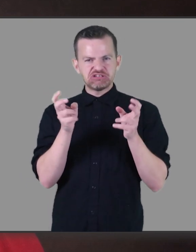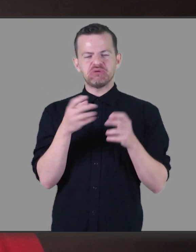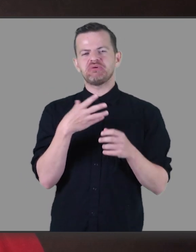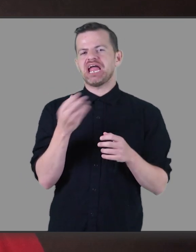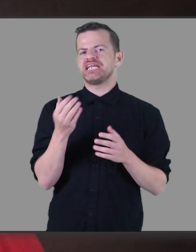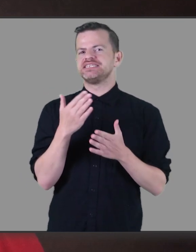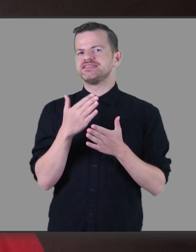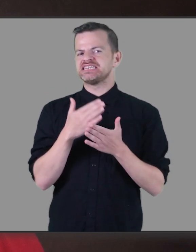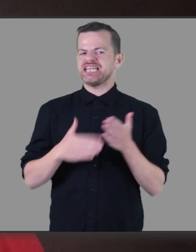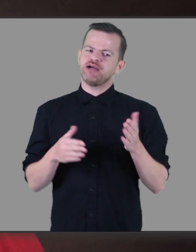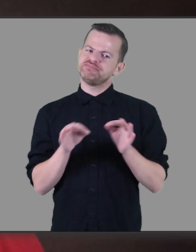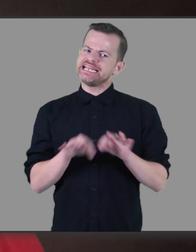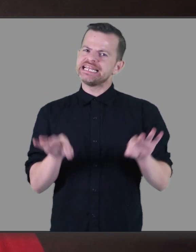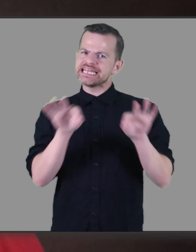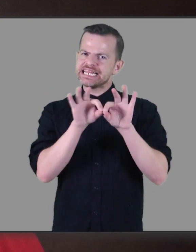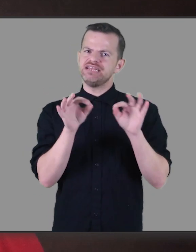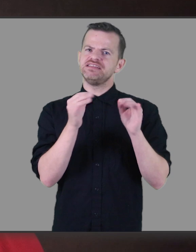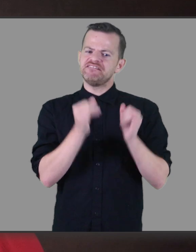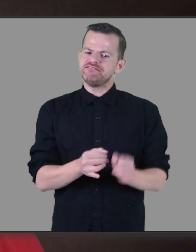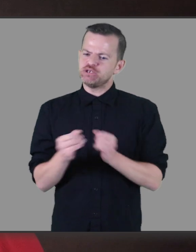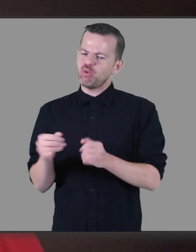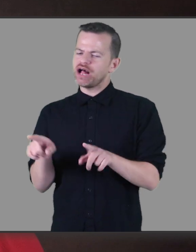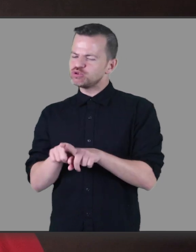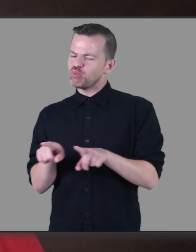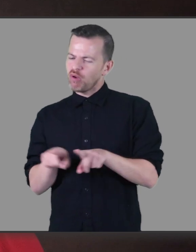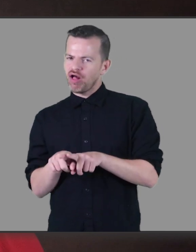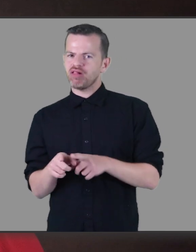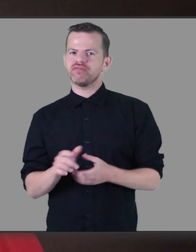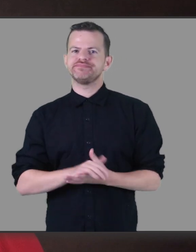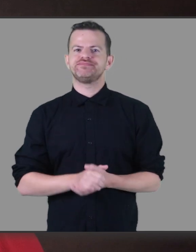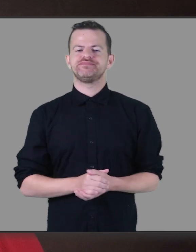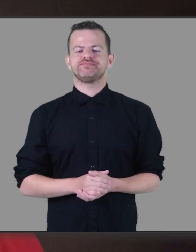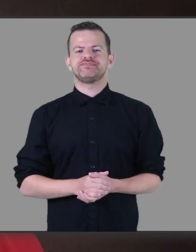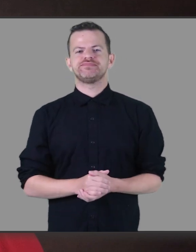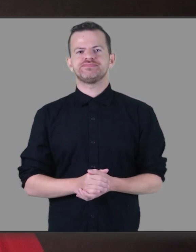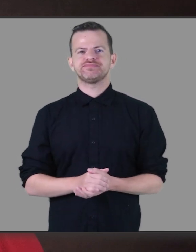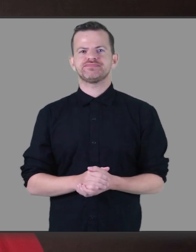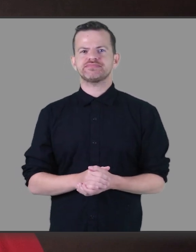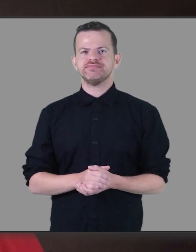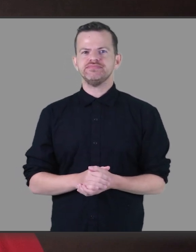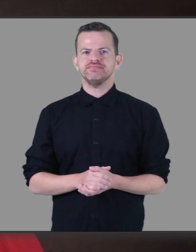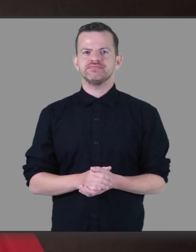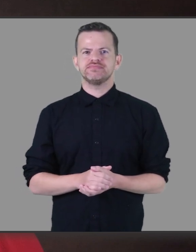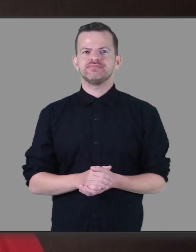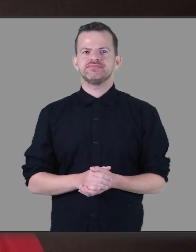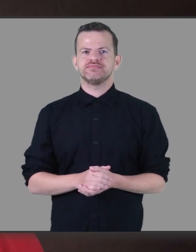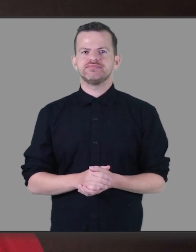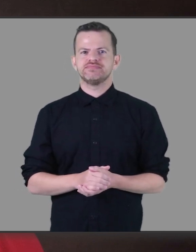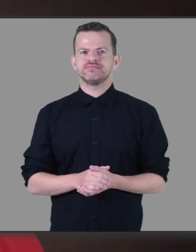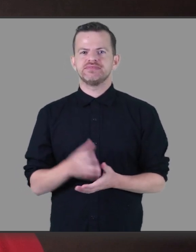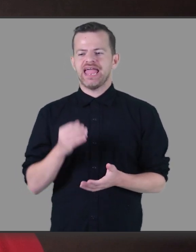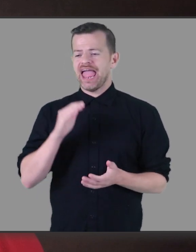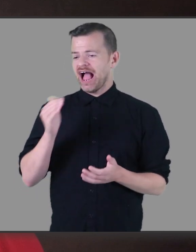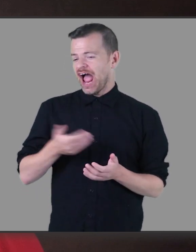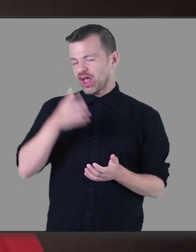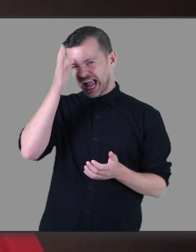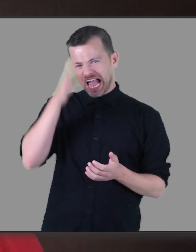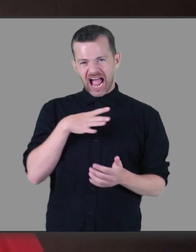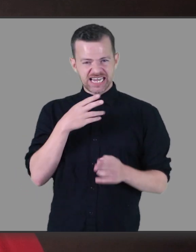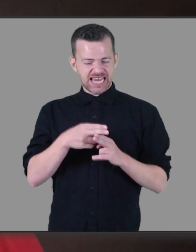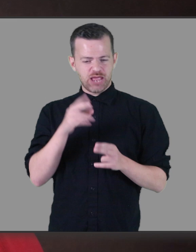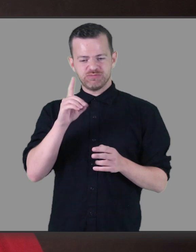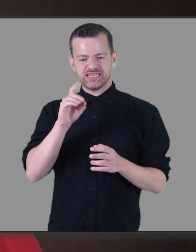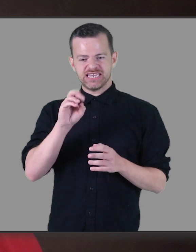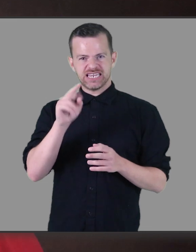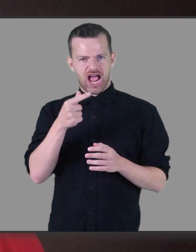the issue, and some key individuals as well, and hired